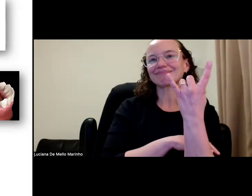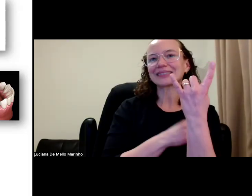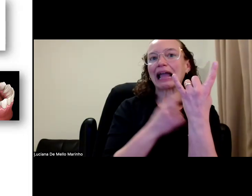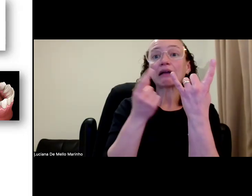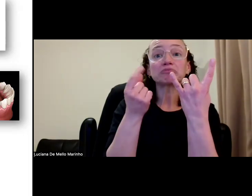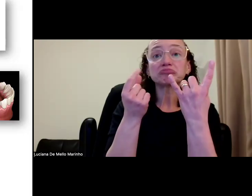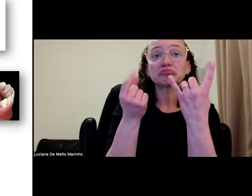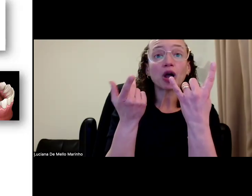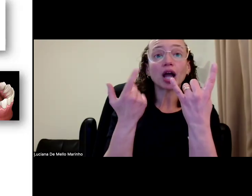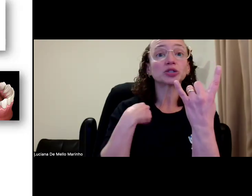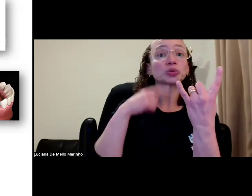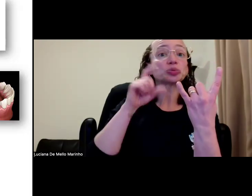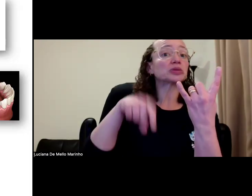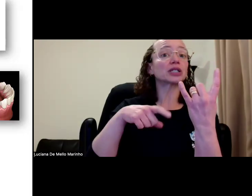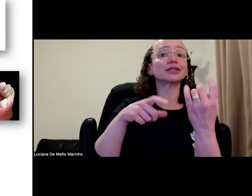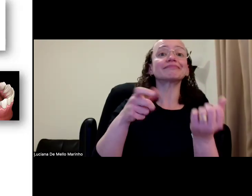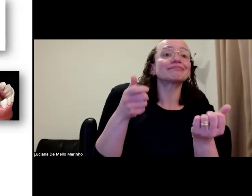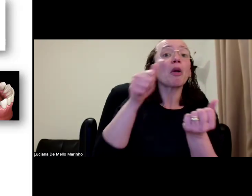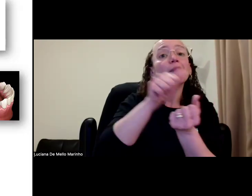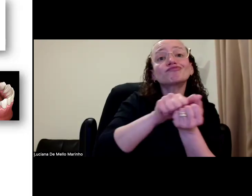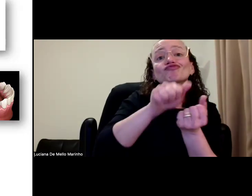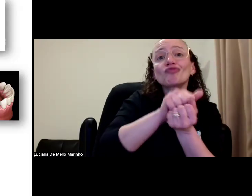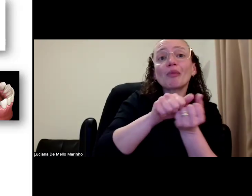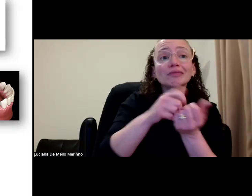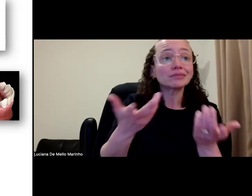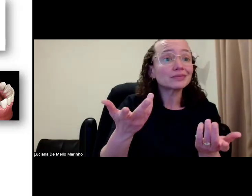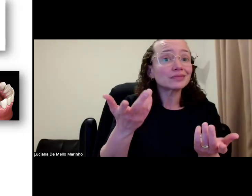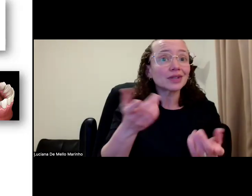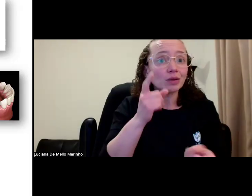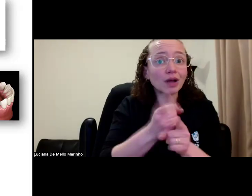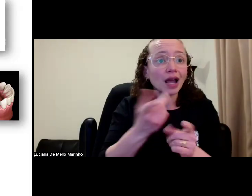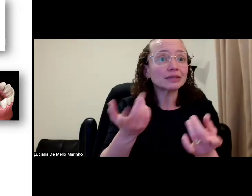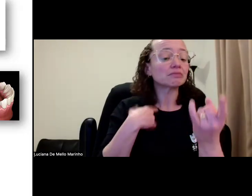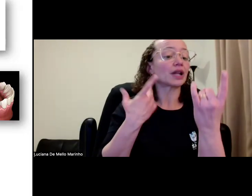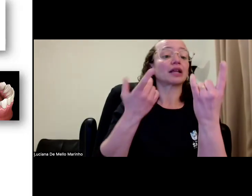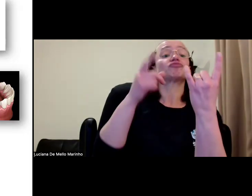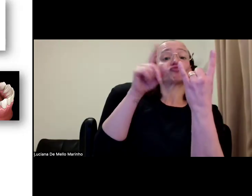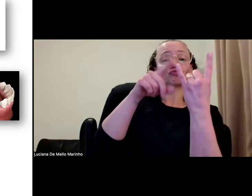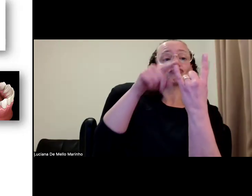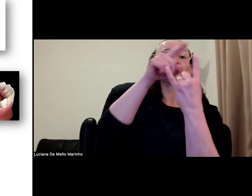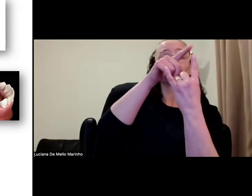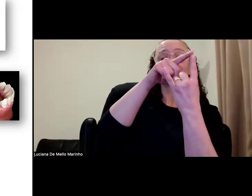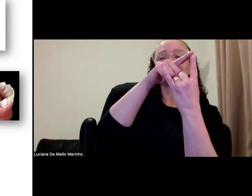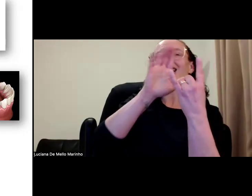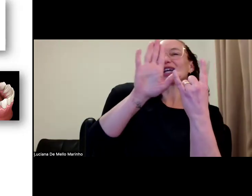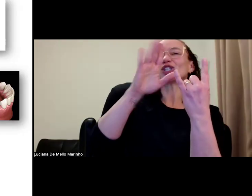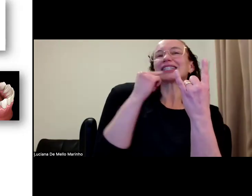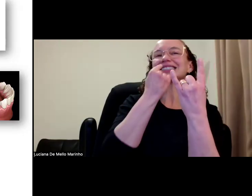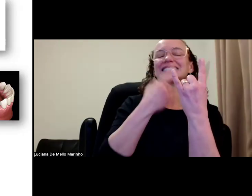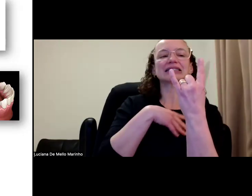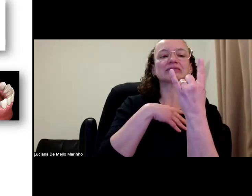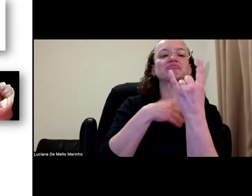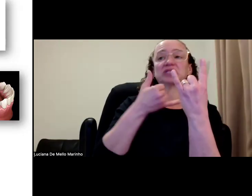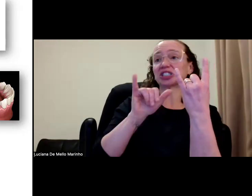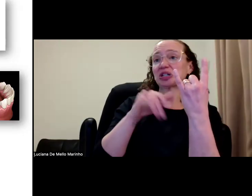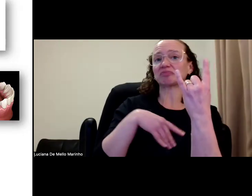And then there's a gap. What do? For chewing, things like that. You need help. You need something there, right? Between